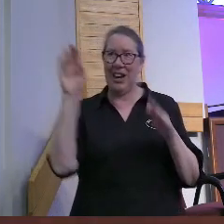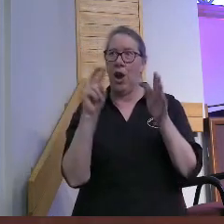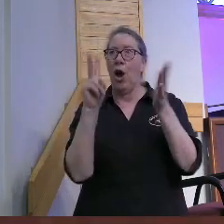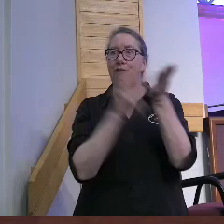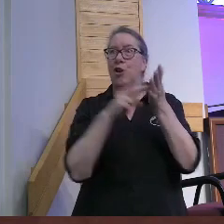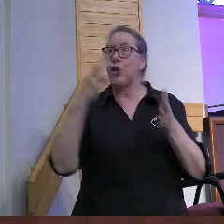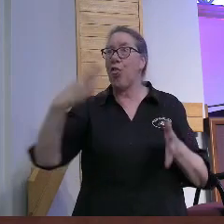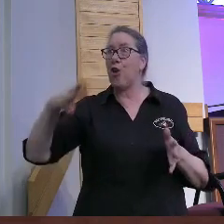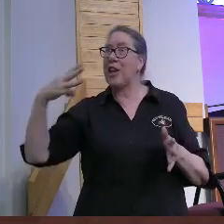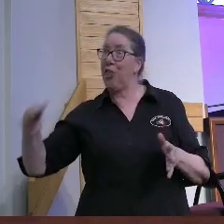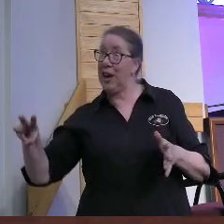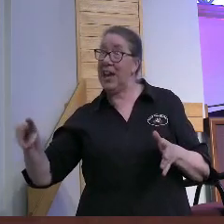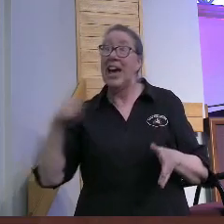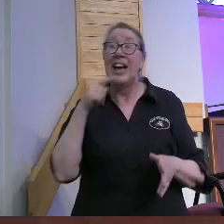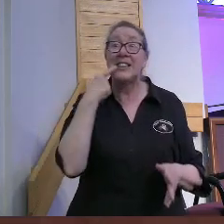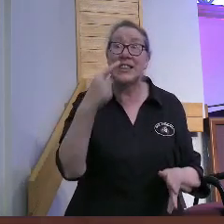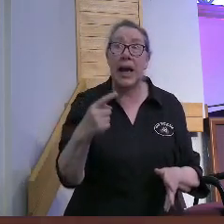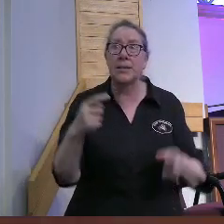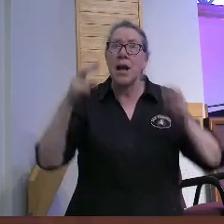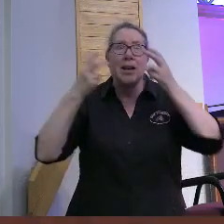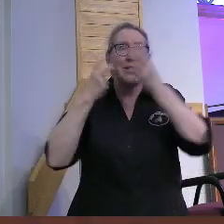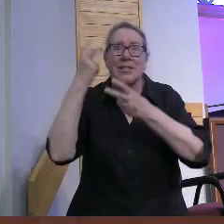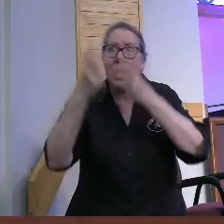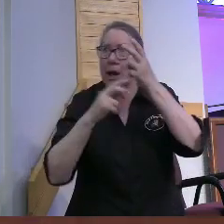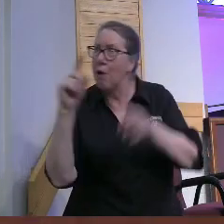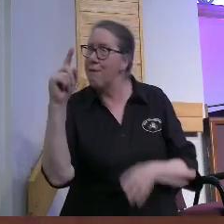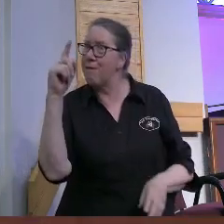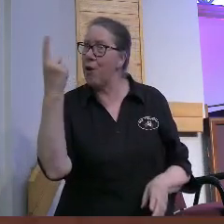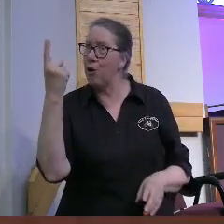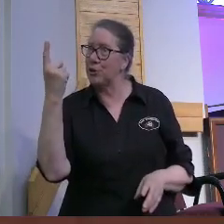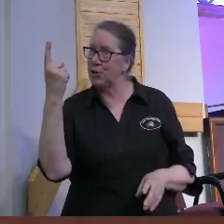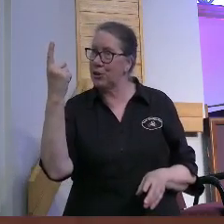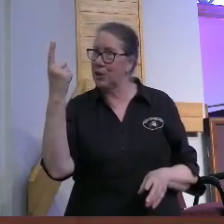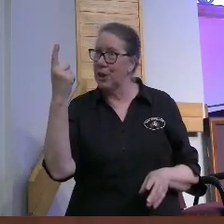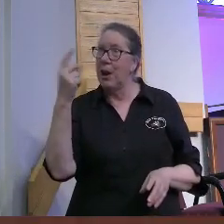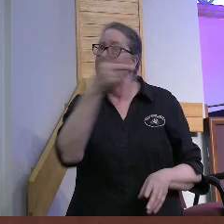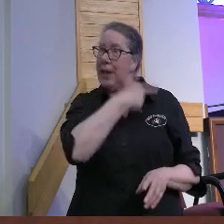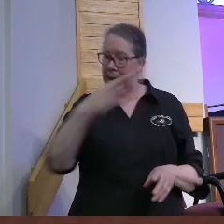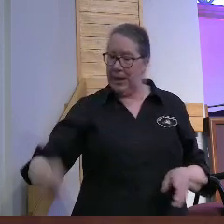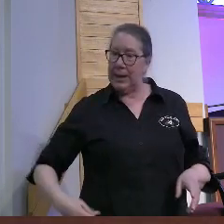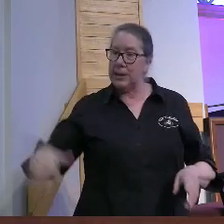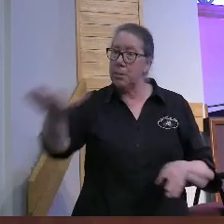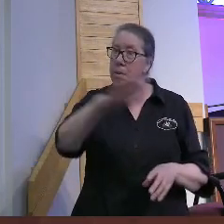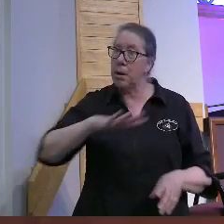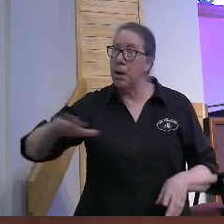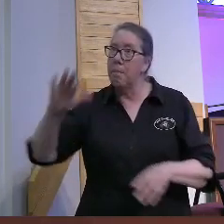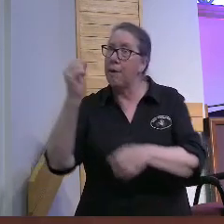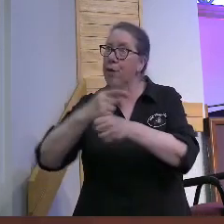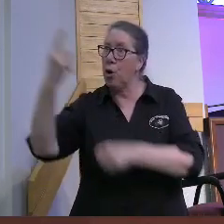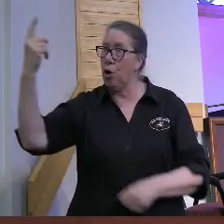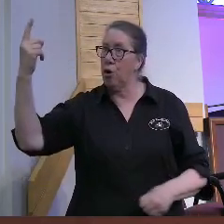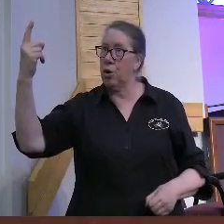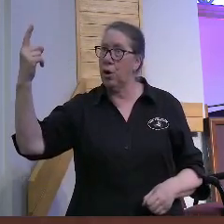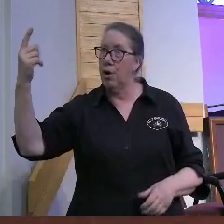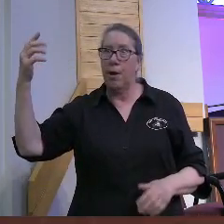God. Everyone say first. Now I'm going to get really theologically deep for you right now. I've done this before. Maybe you've heard me talk about this. It's a very